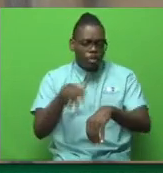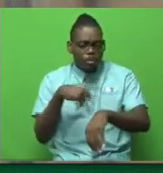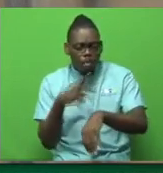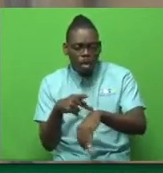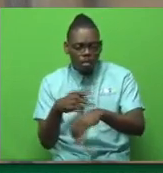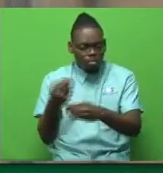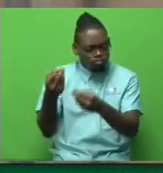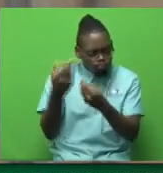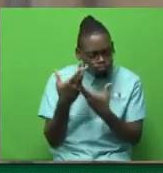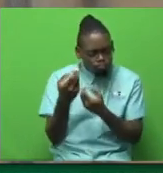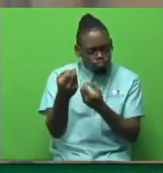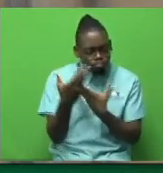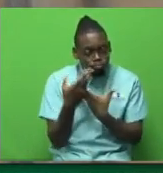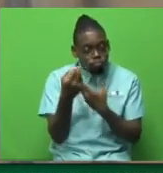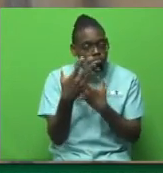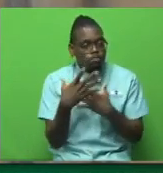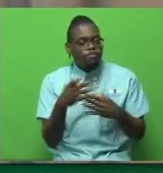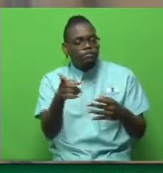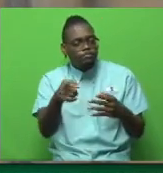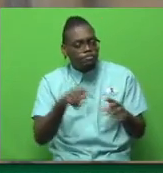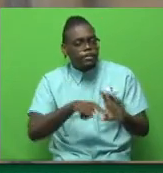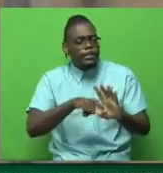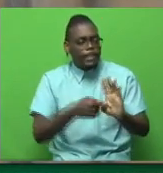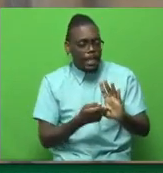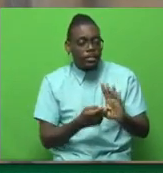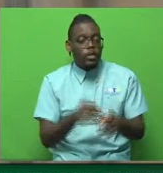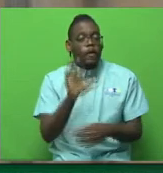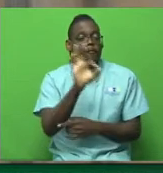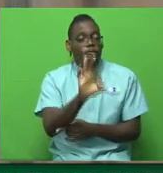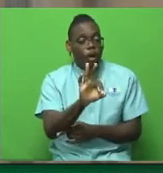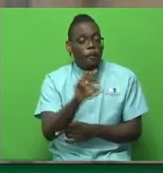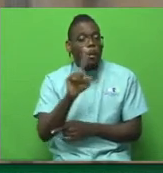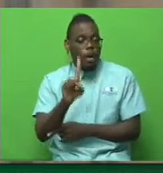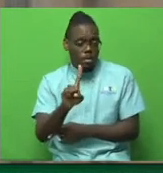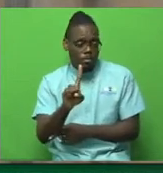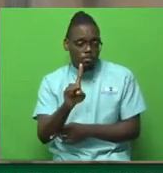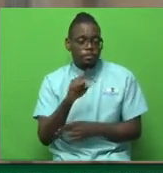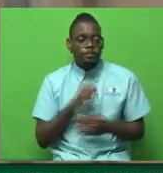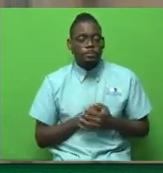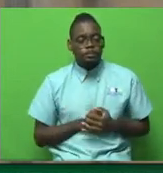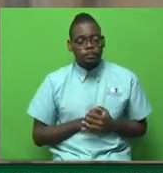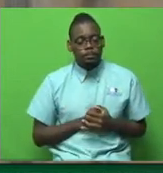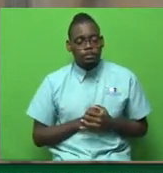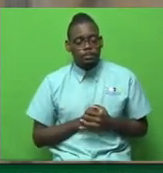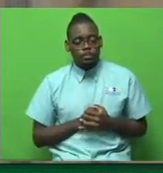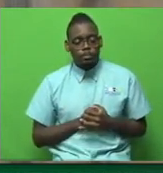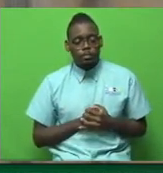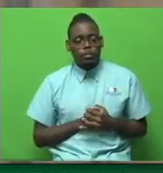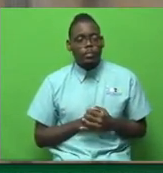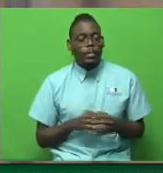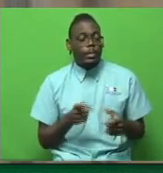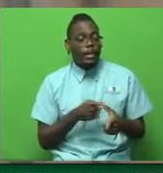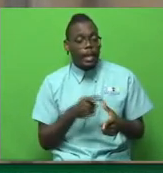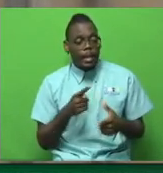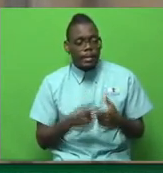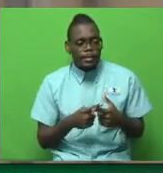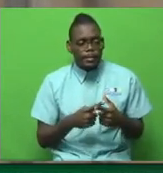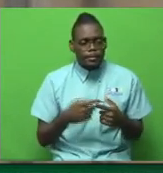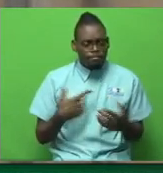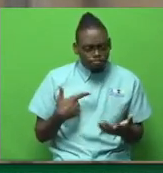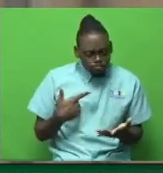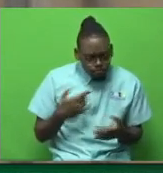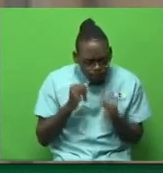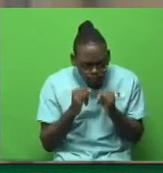engagement has to start at form one in a formal way so we have done that and that engages the students and reduces the attrition